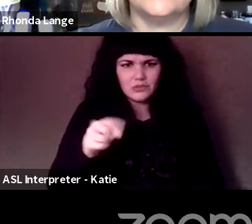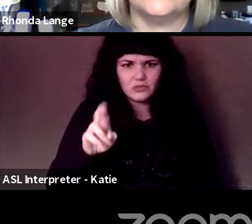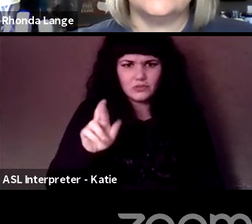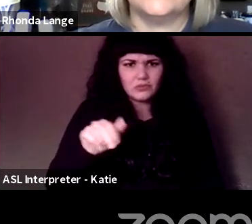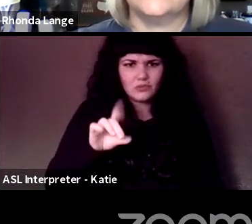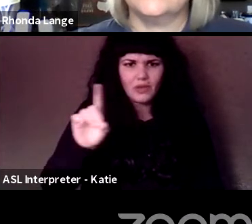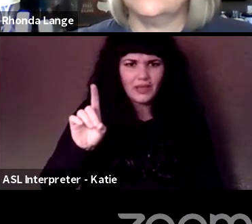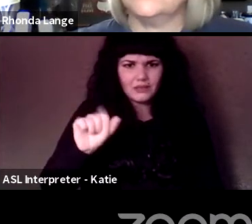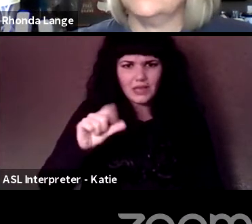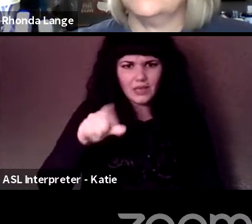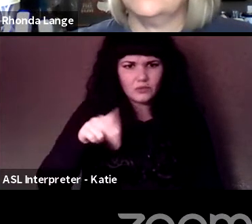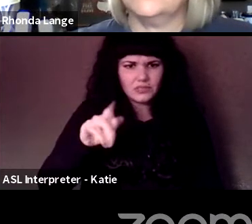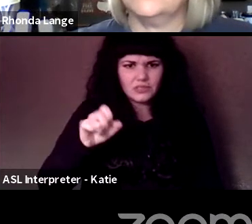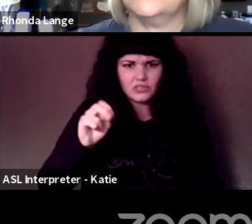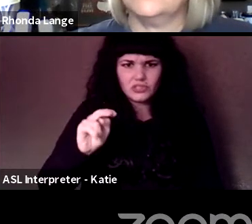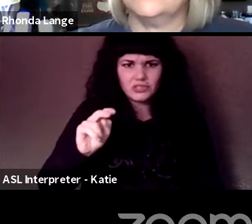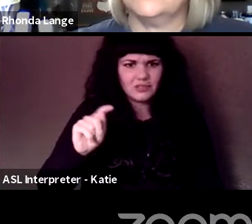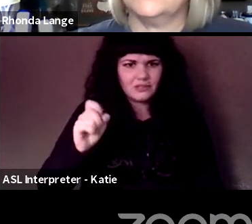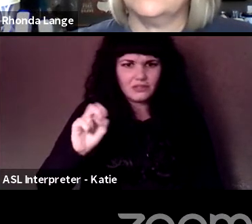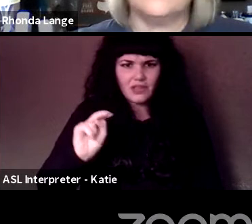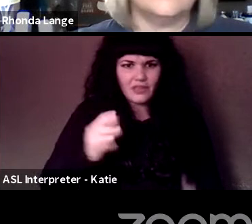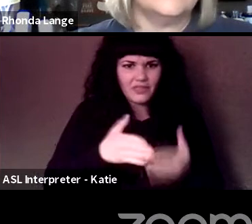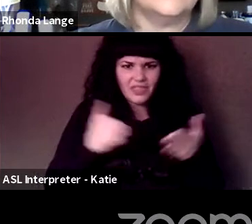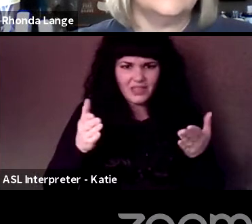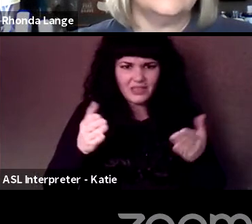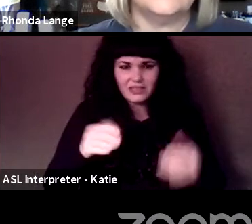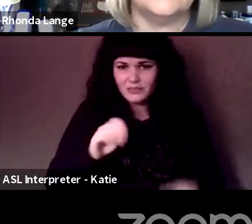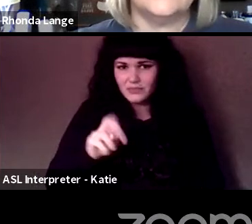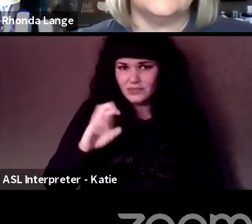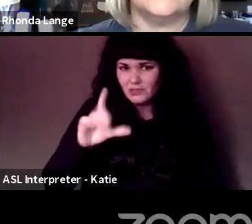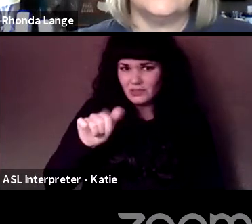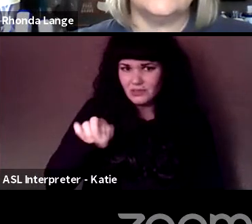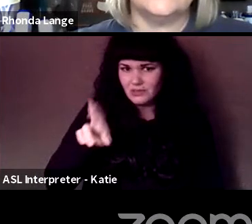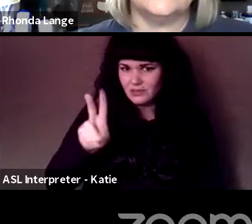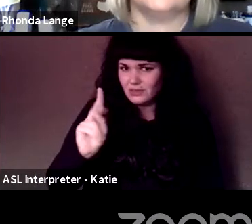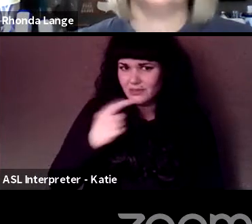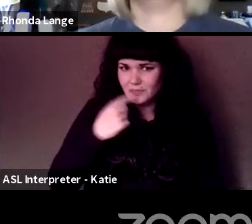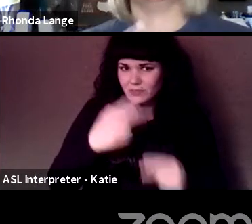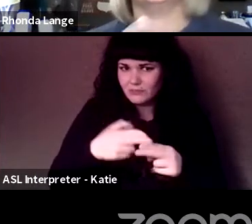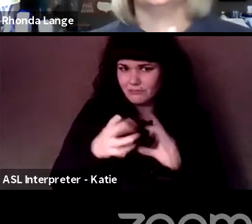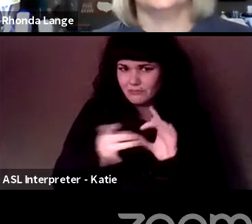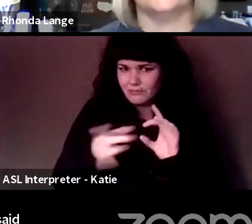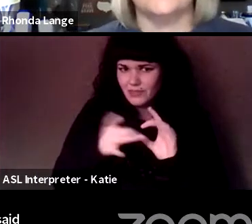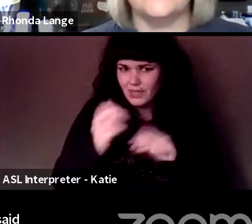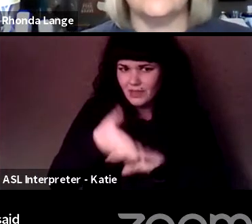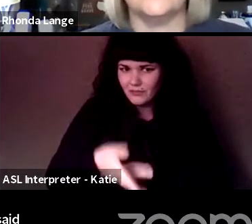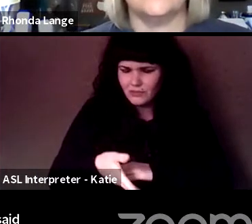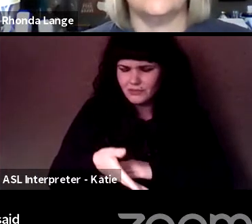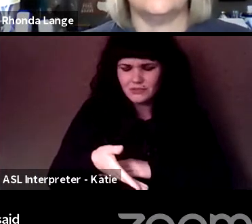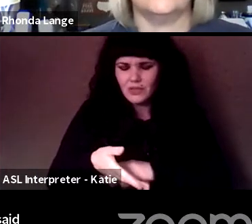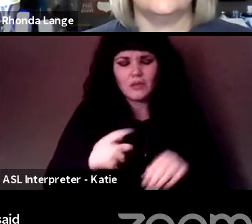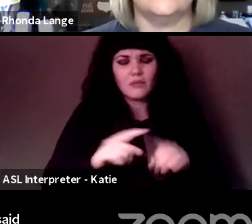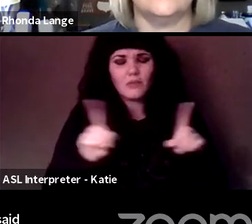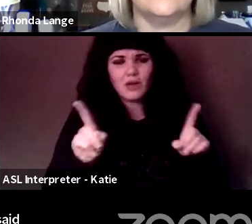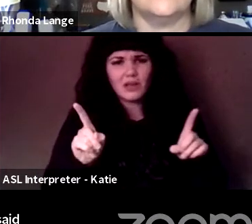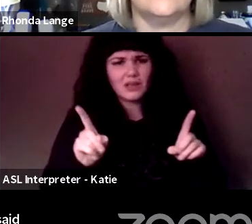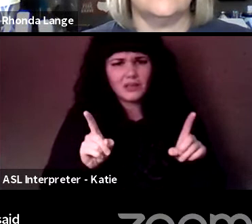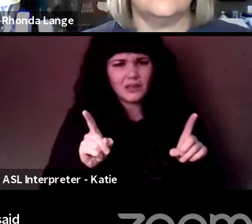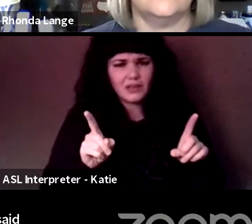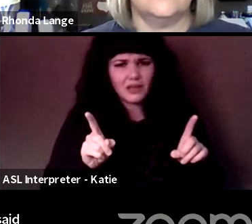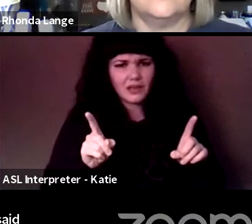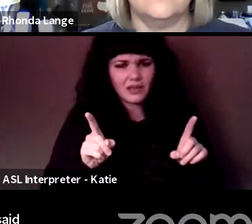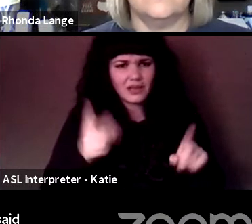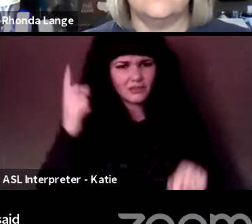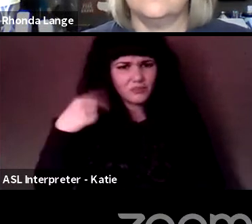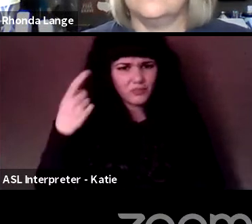there. Mr. Clark said that he did not ask for that. And you know, it's amazing that you folks just allowed Commissioner Letts to convince you